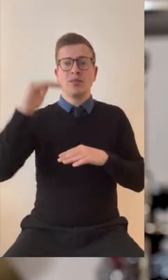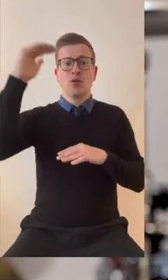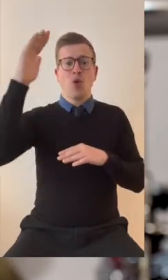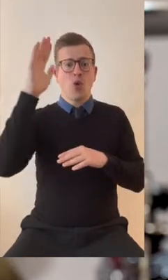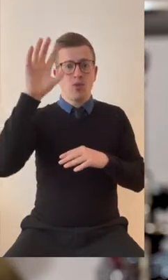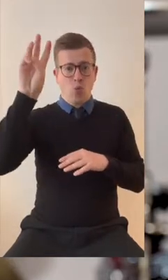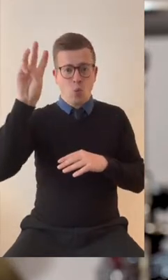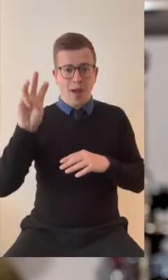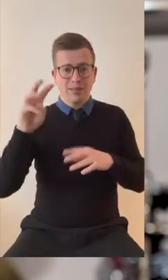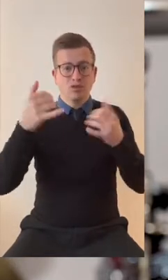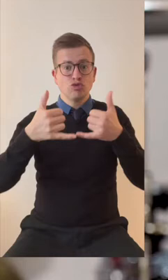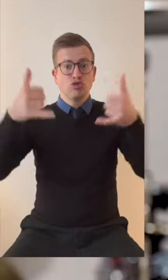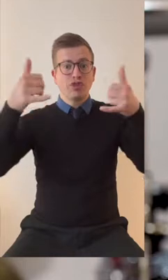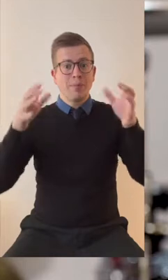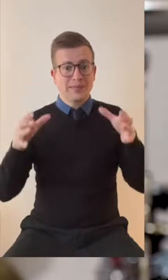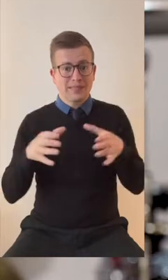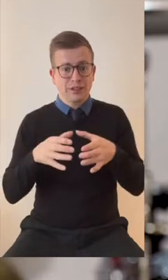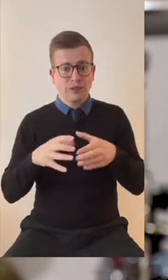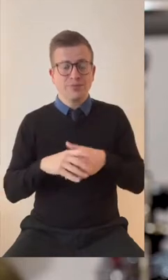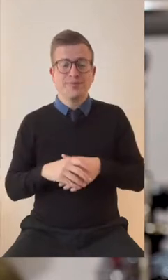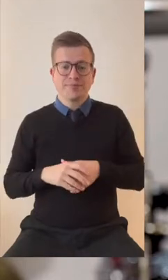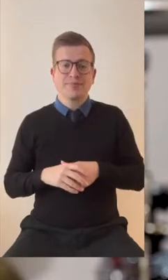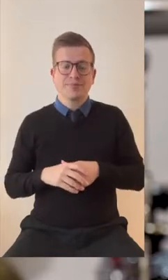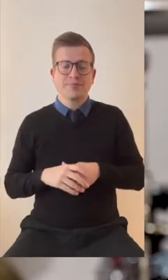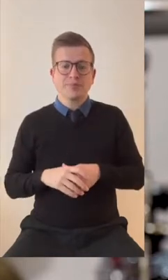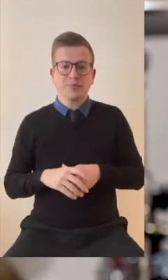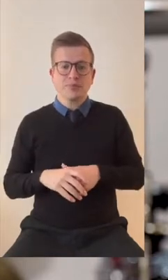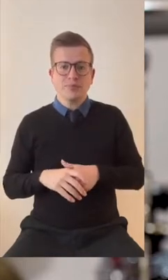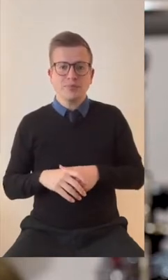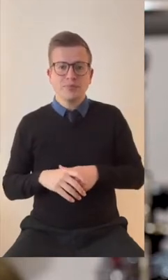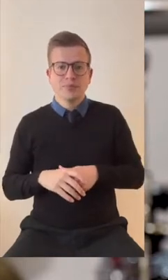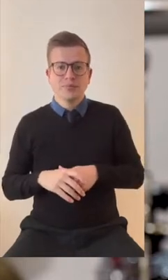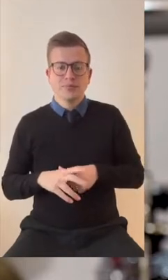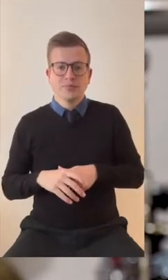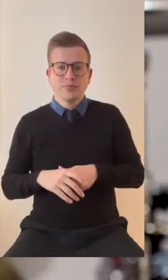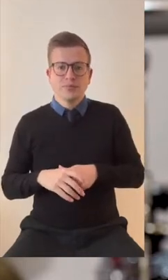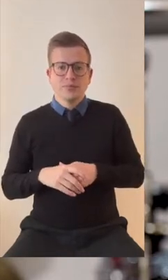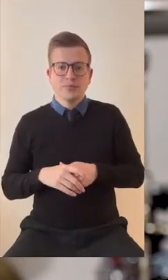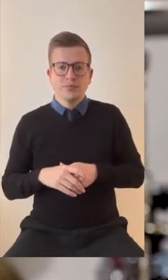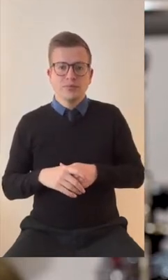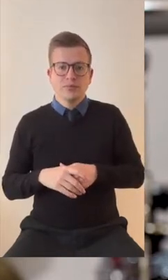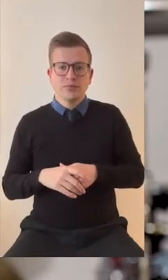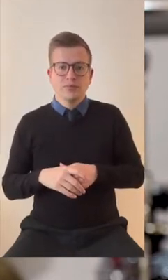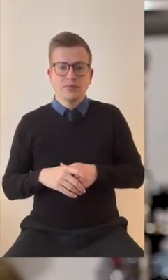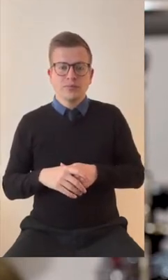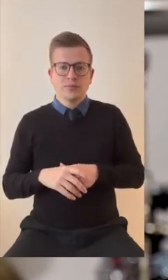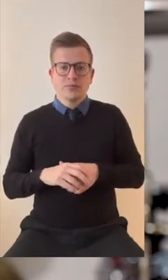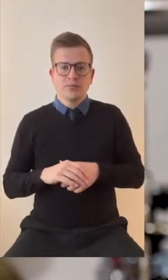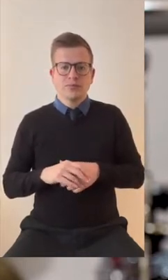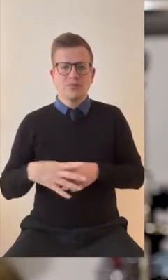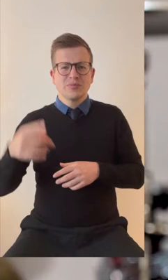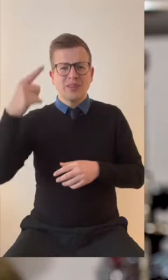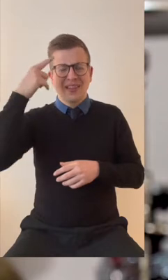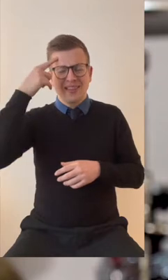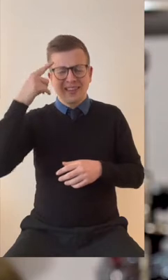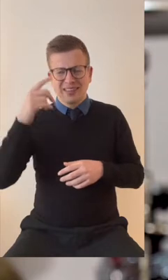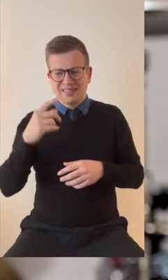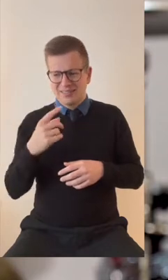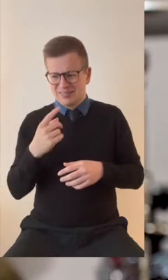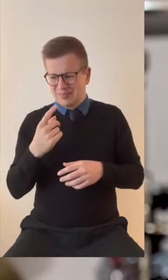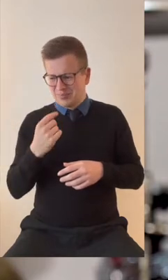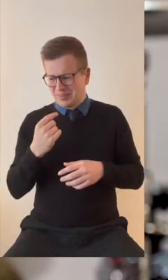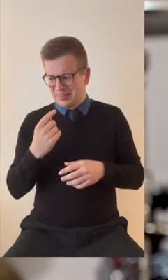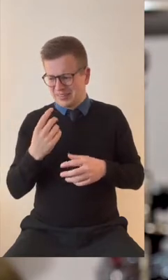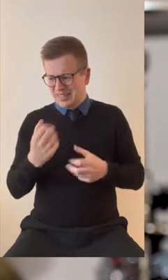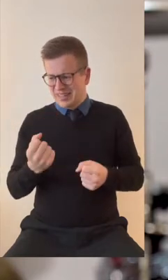they were in the championship section, obviously based in North Wales, and I think we had something like